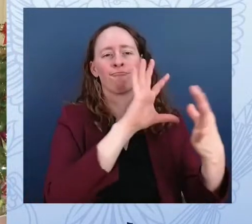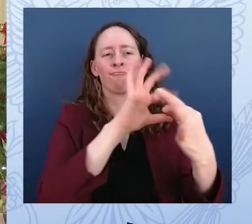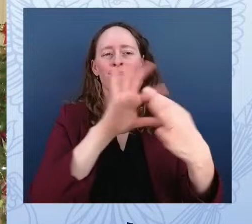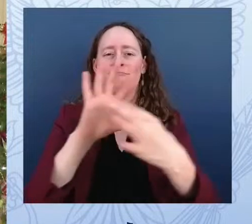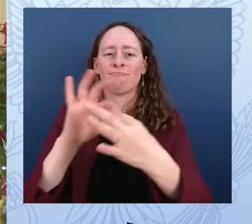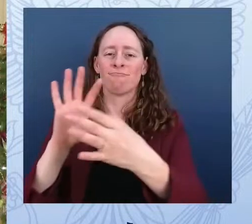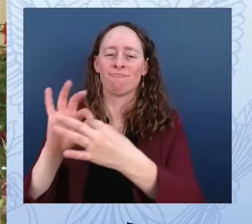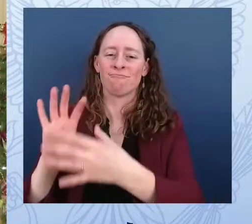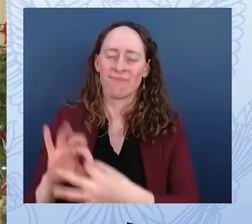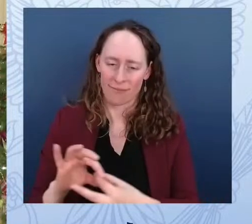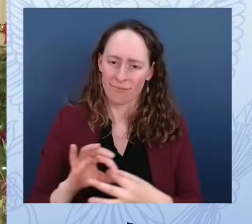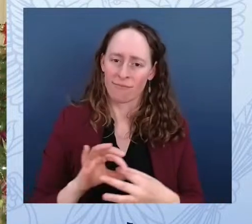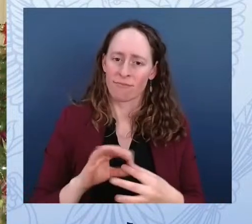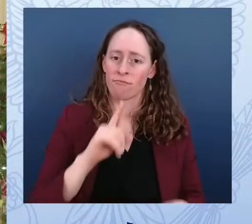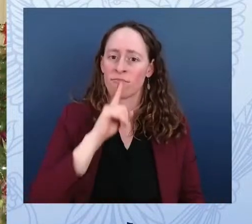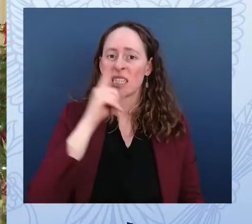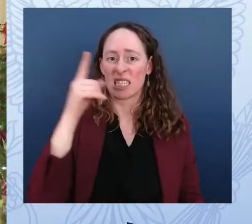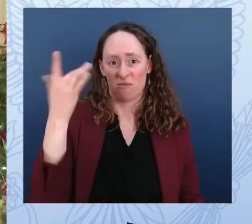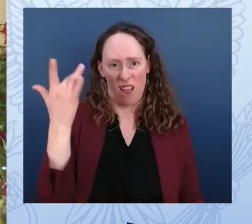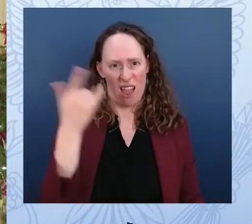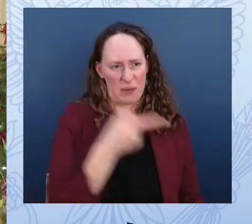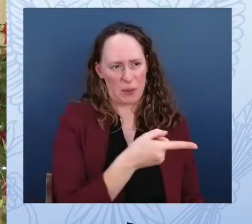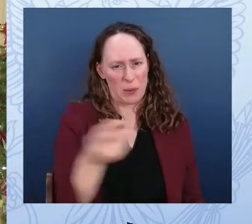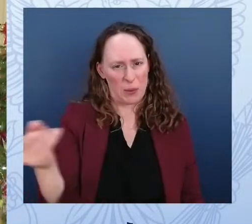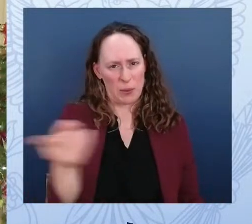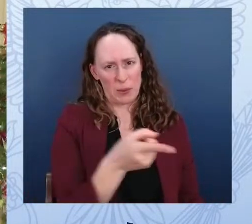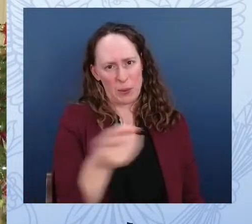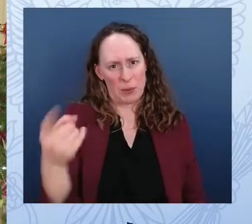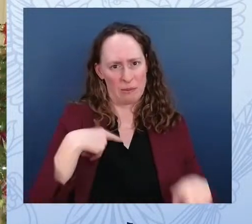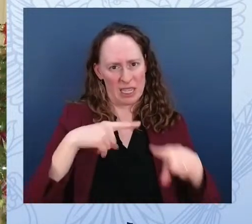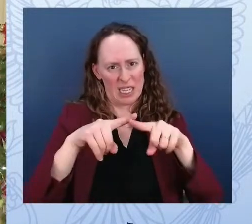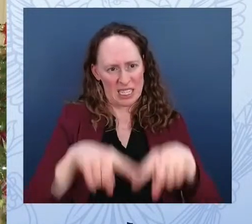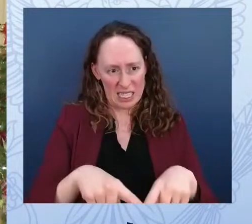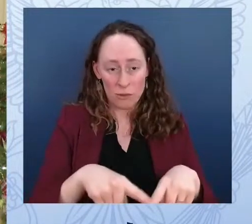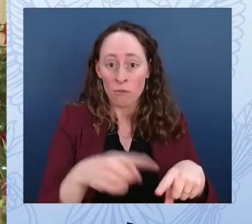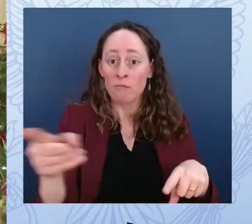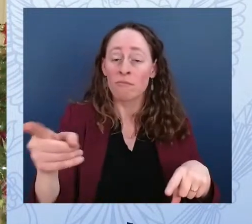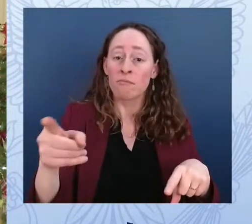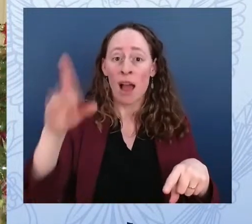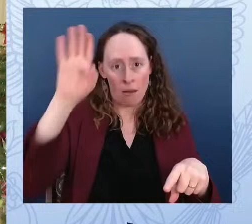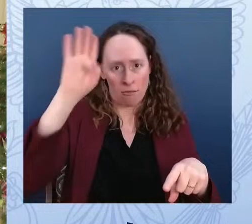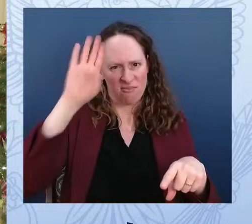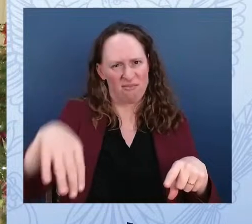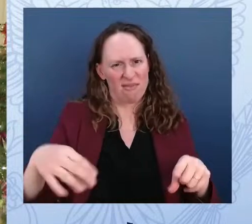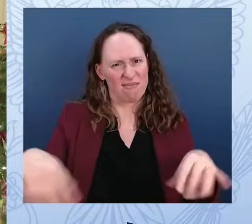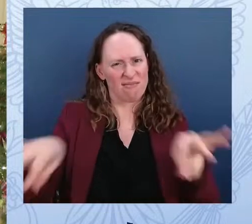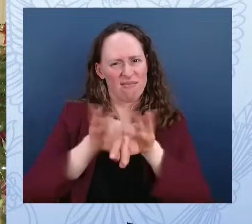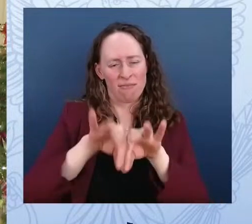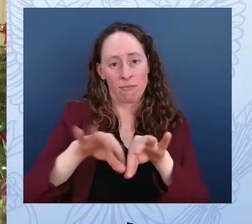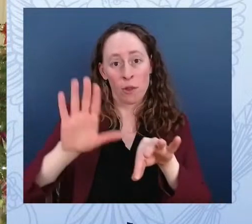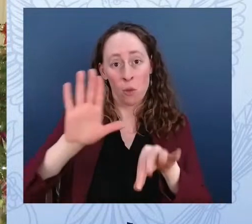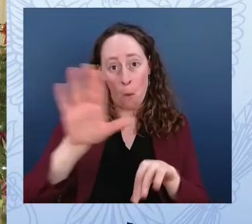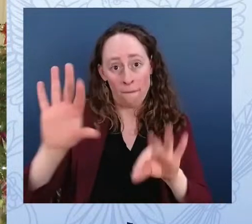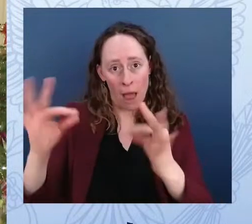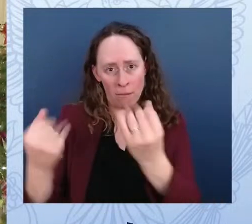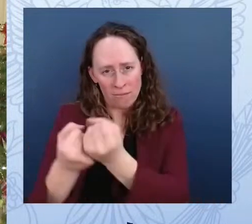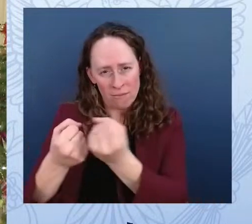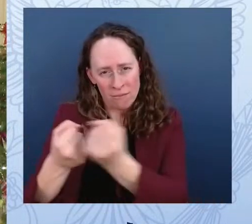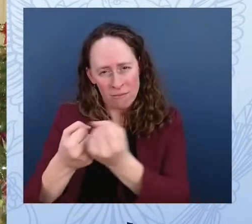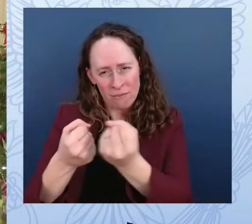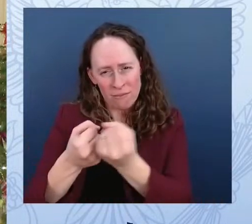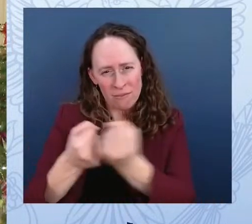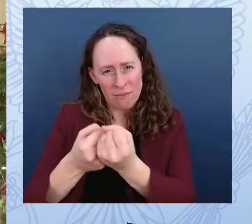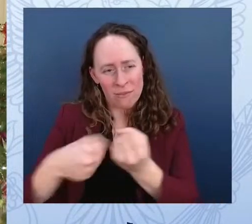family members really help support our service members, both our soldiers and our airmen, as they do the mission. As we talk about,